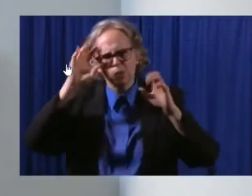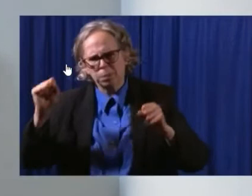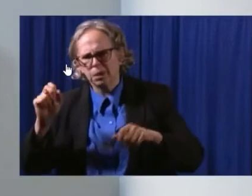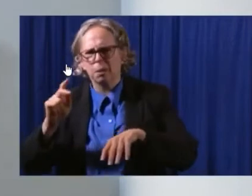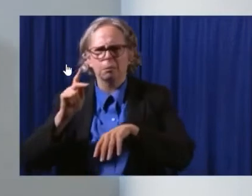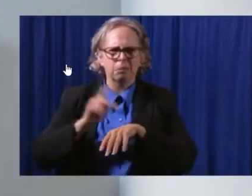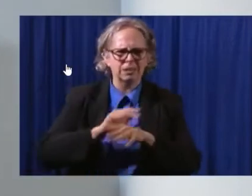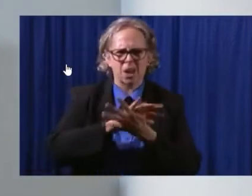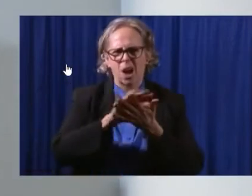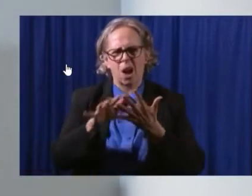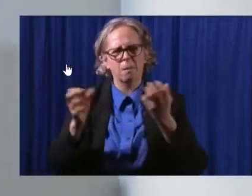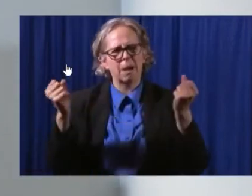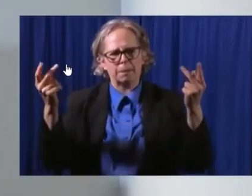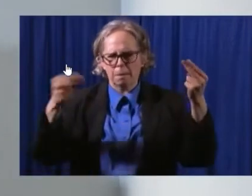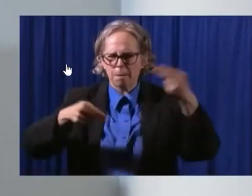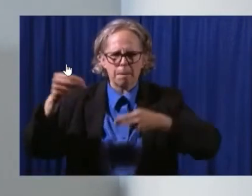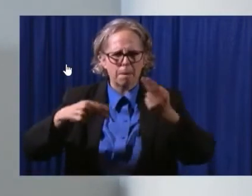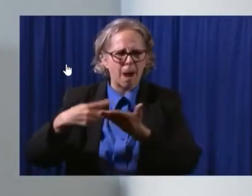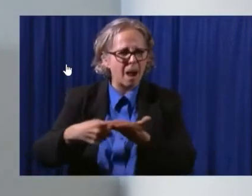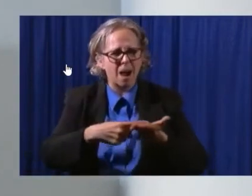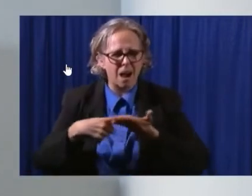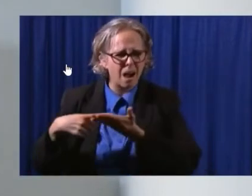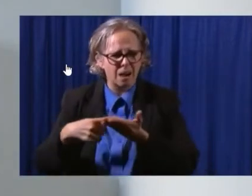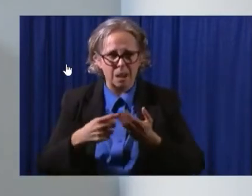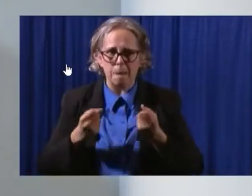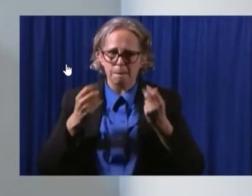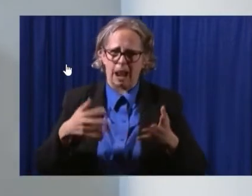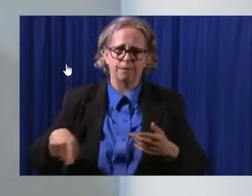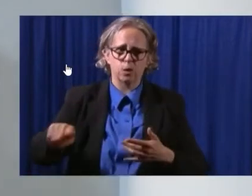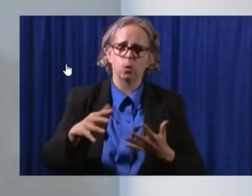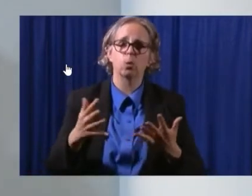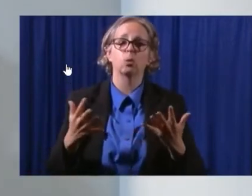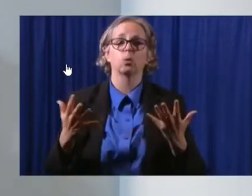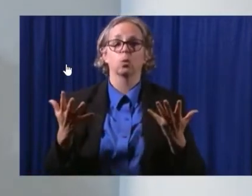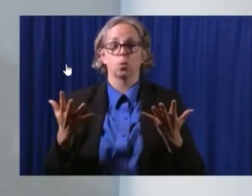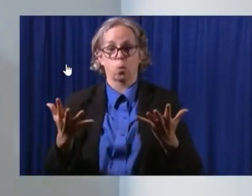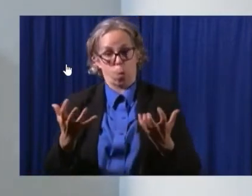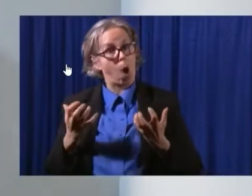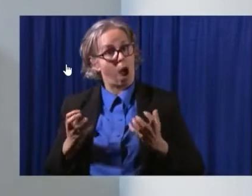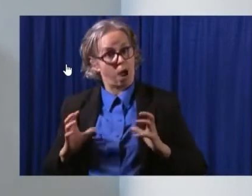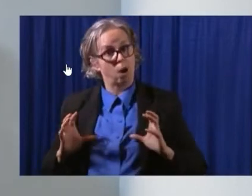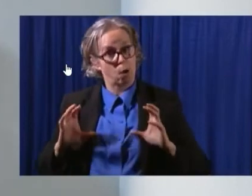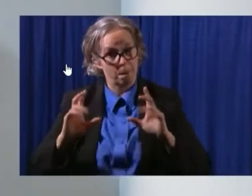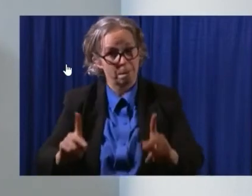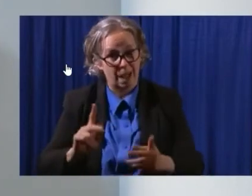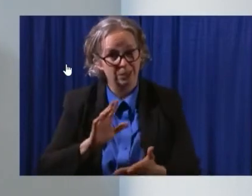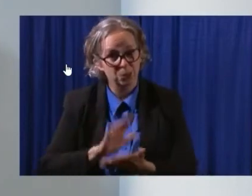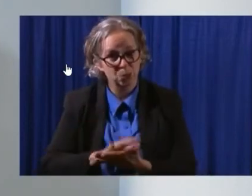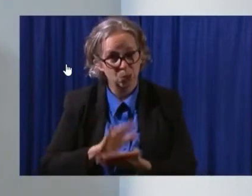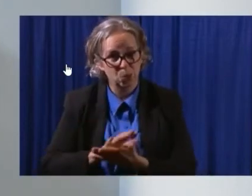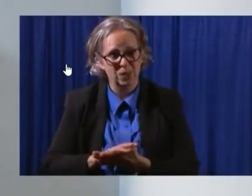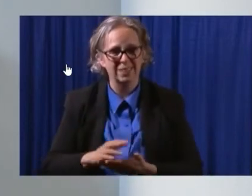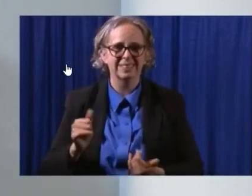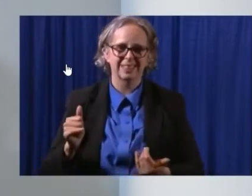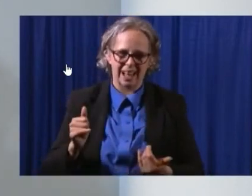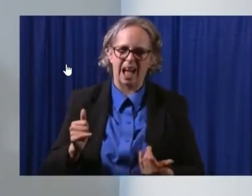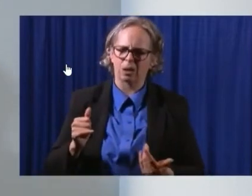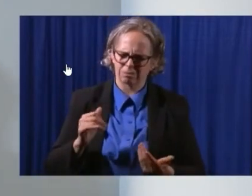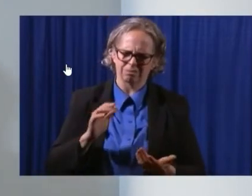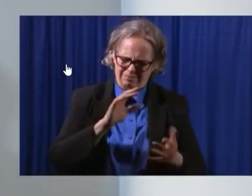people are out there talking about wanting to go back to school really emphasizes the value that schools have in our communities and the great things that educators